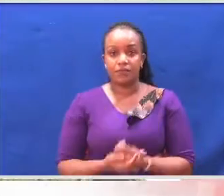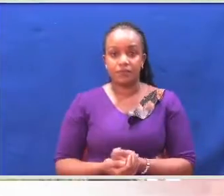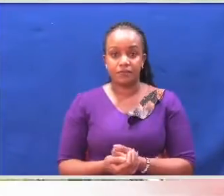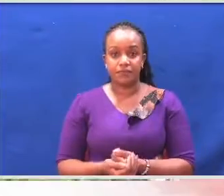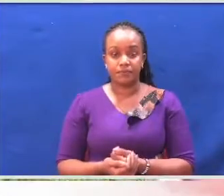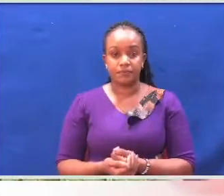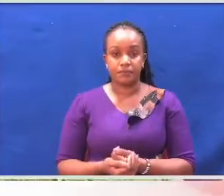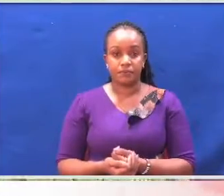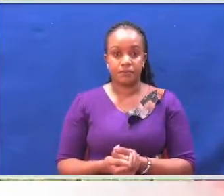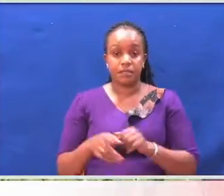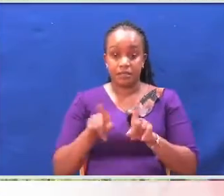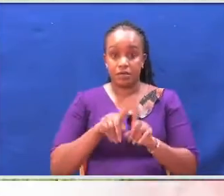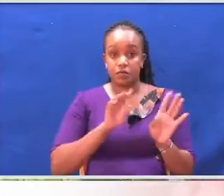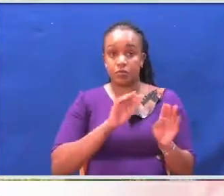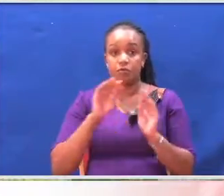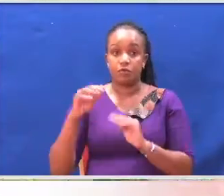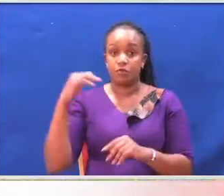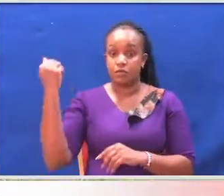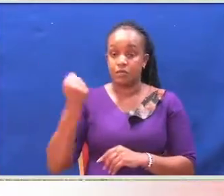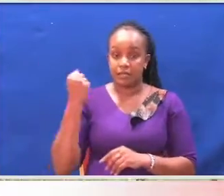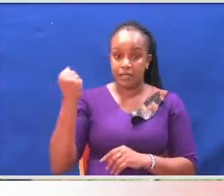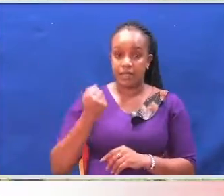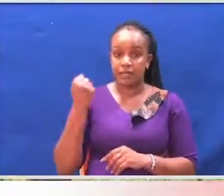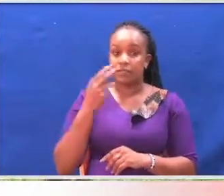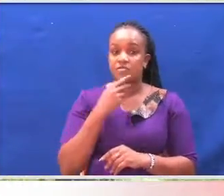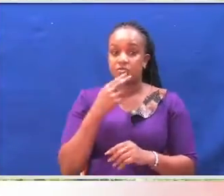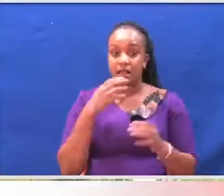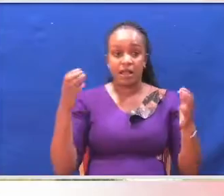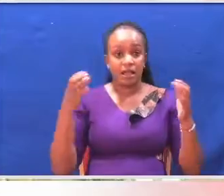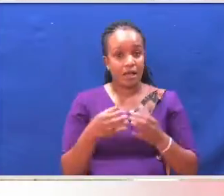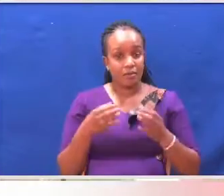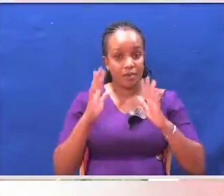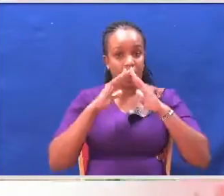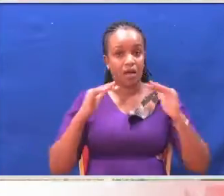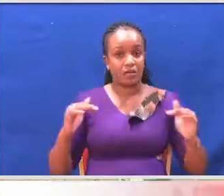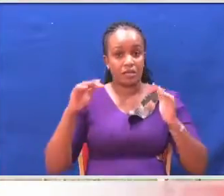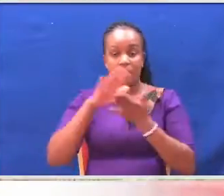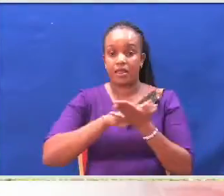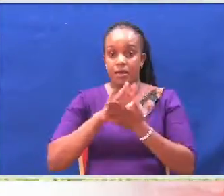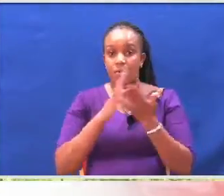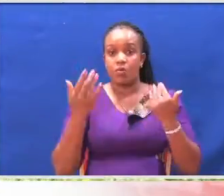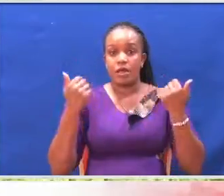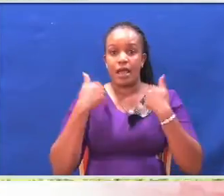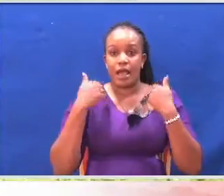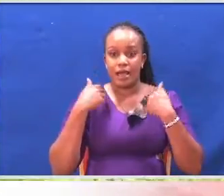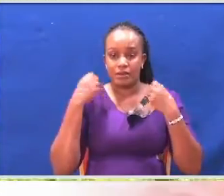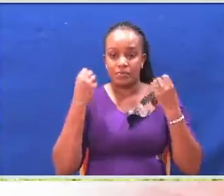We took a tour of Mumias Sugar Company housing units at Arts and Estate that once housed hundreds of its